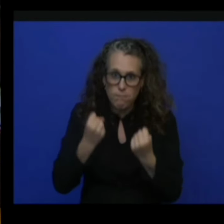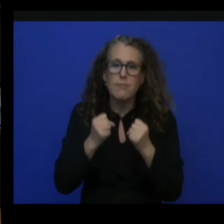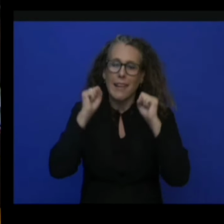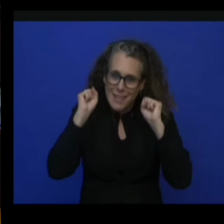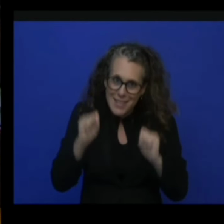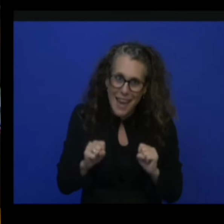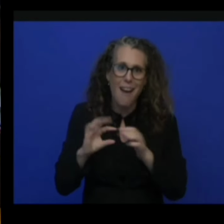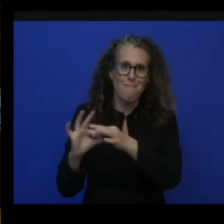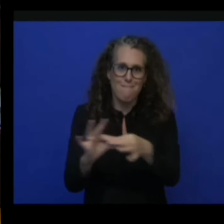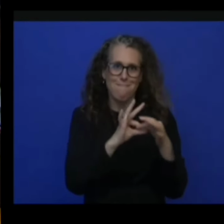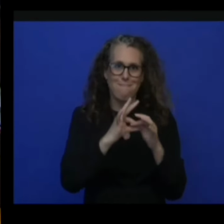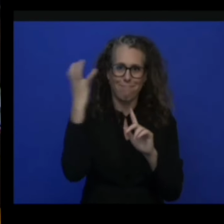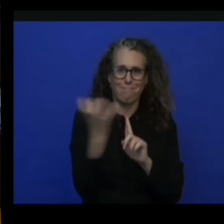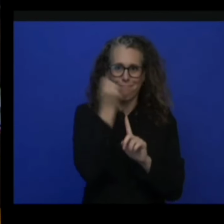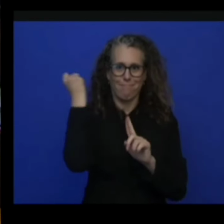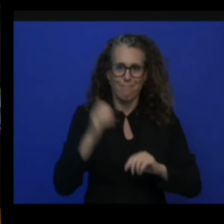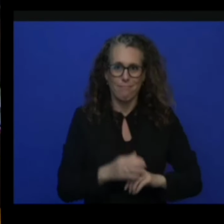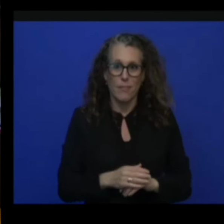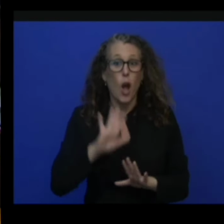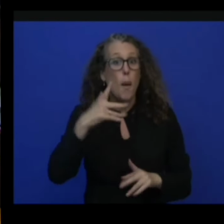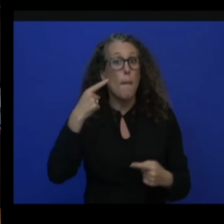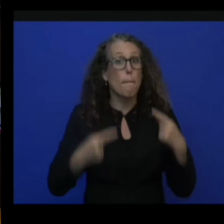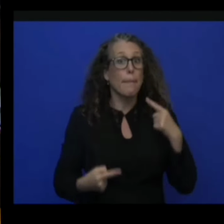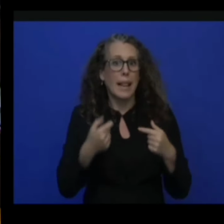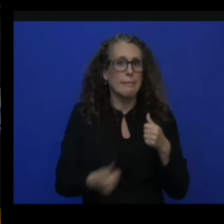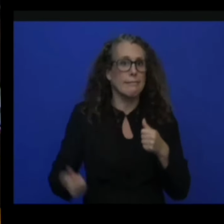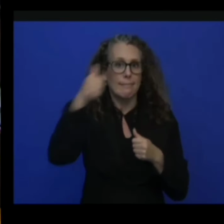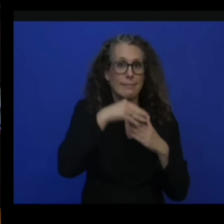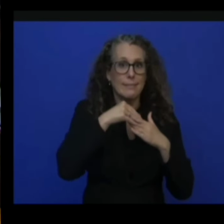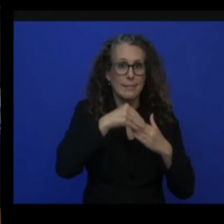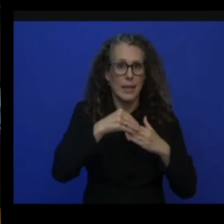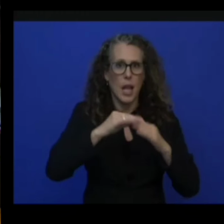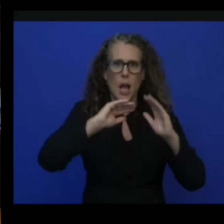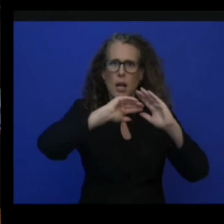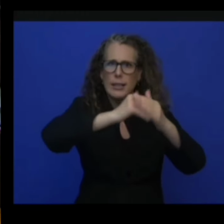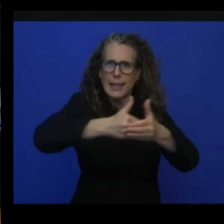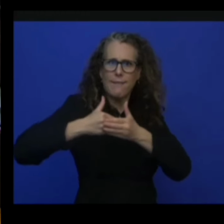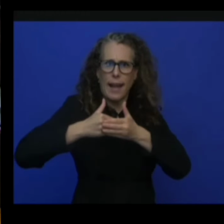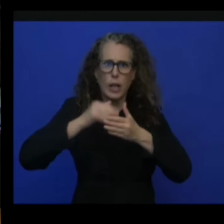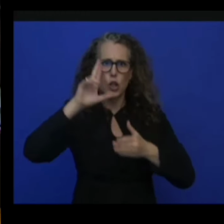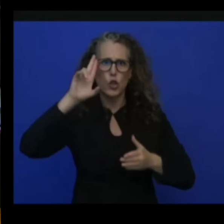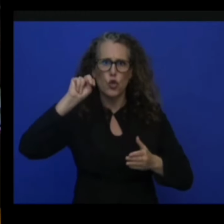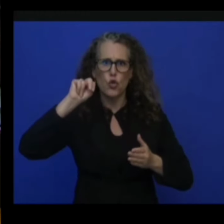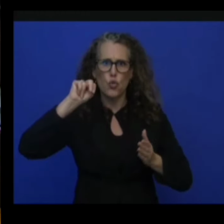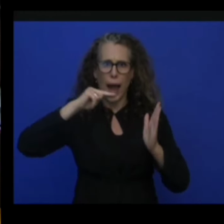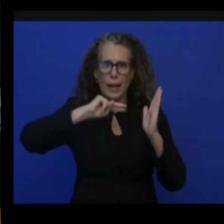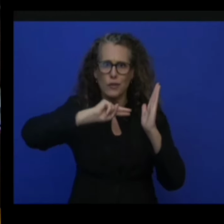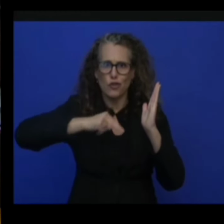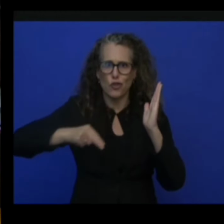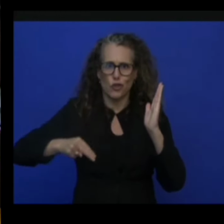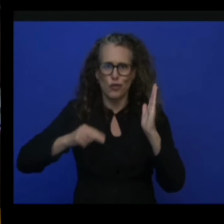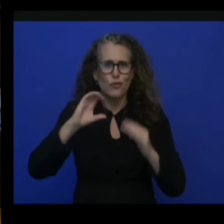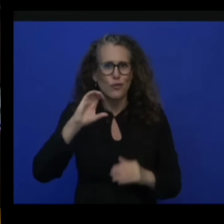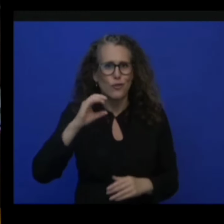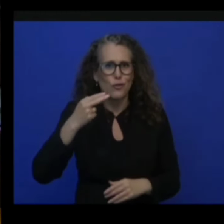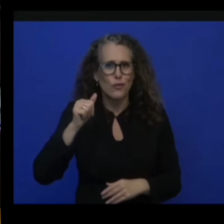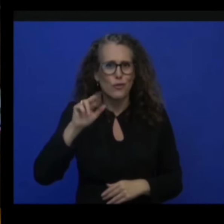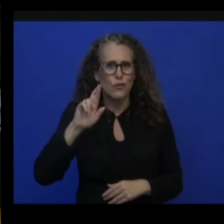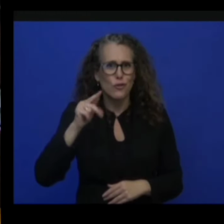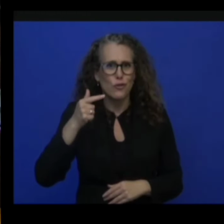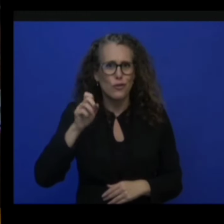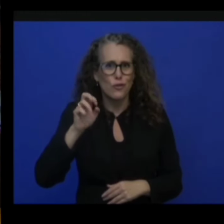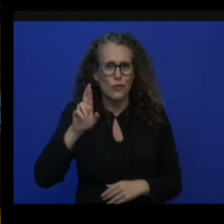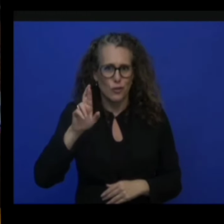a willingness to speak out and to defend the UN Charter and the values at the heart of our multilateral